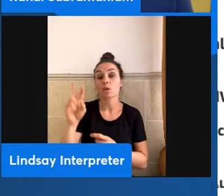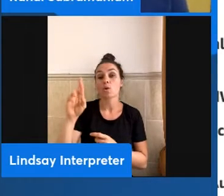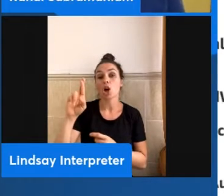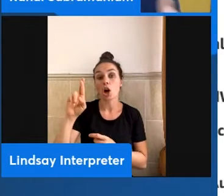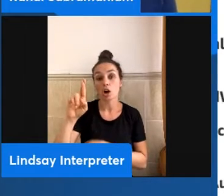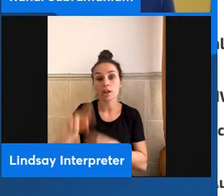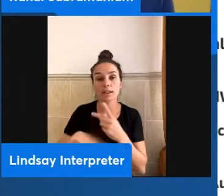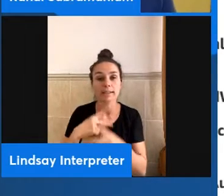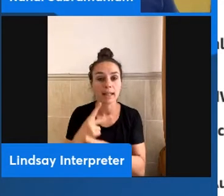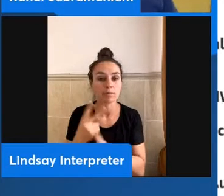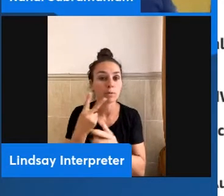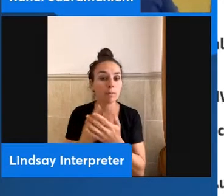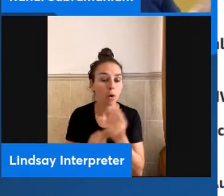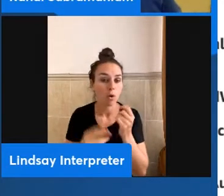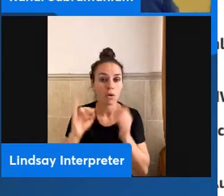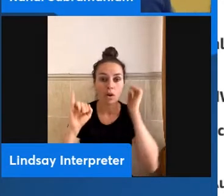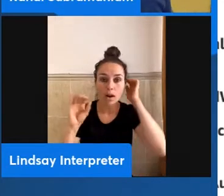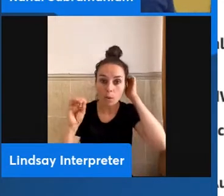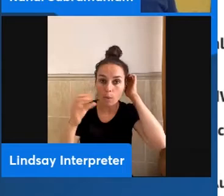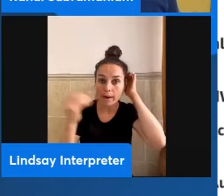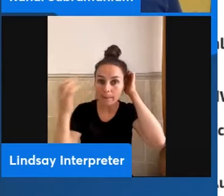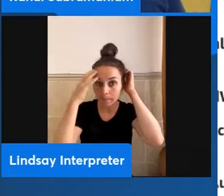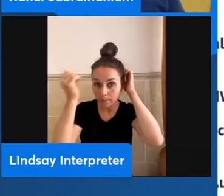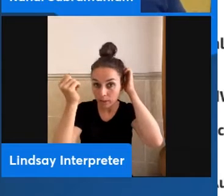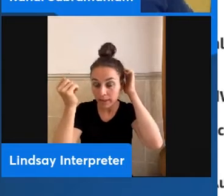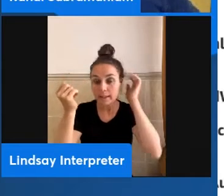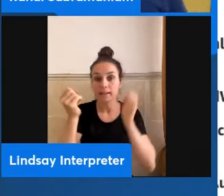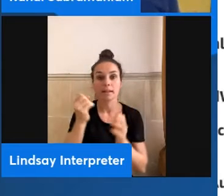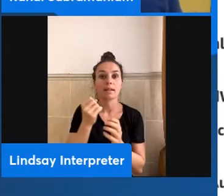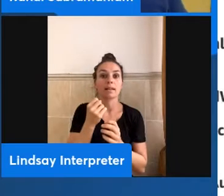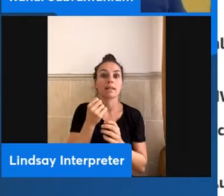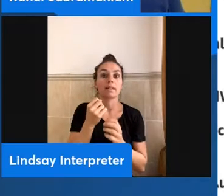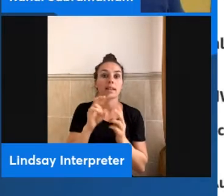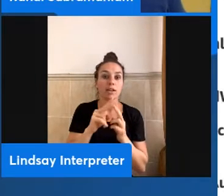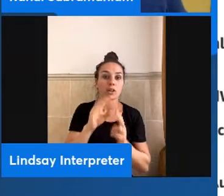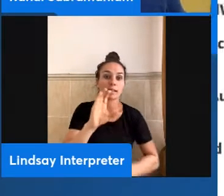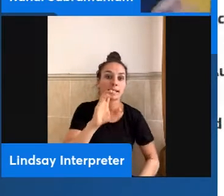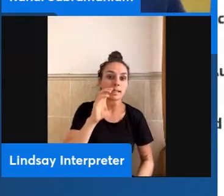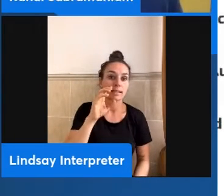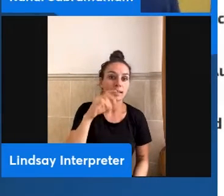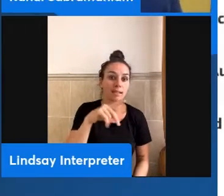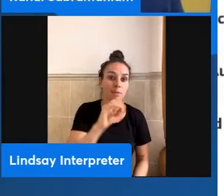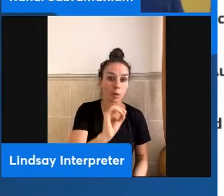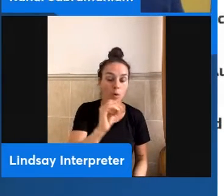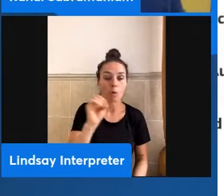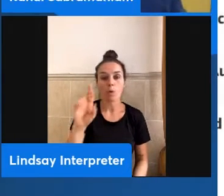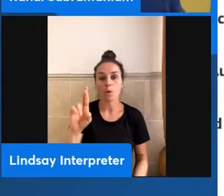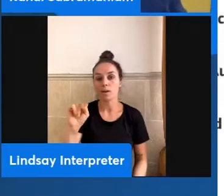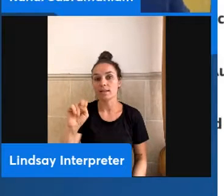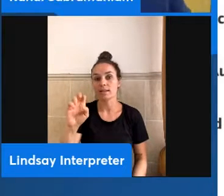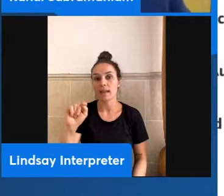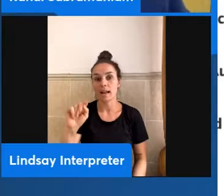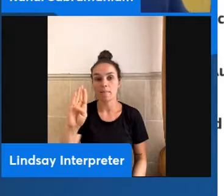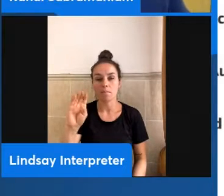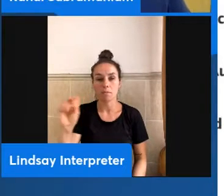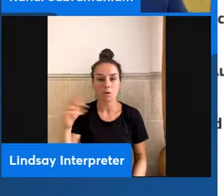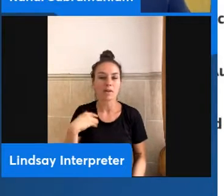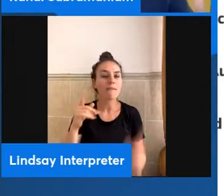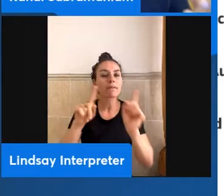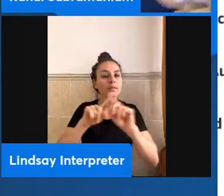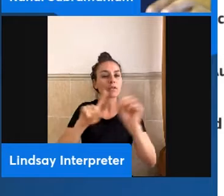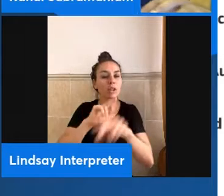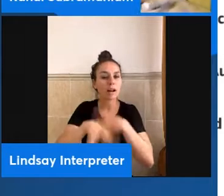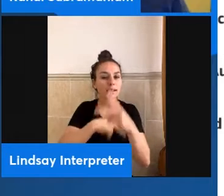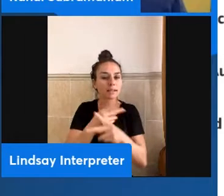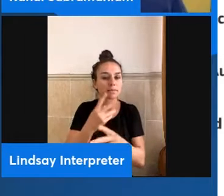both I/O and memory rather than on CPU or network. You have other instance types which